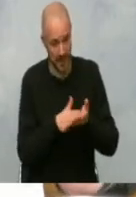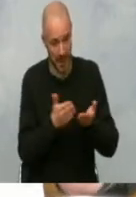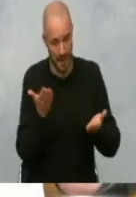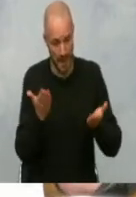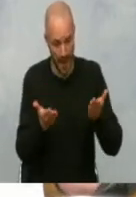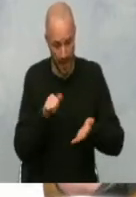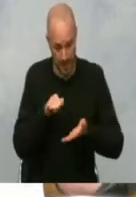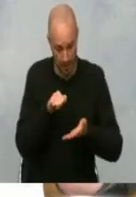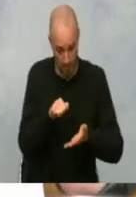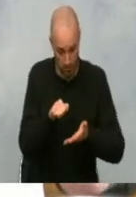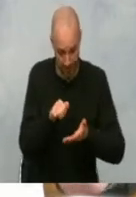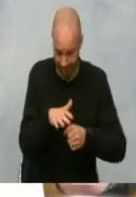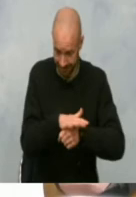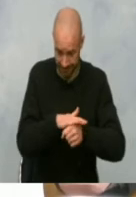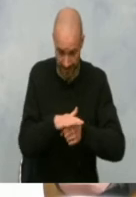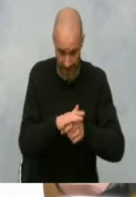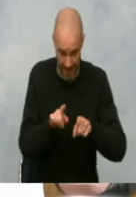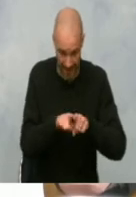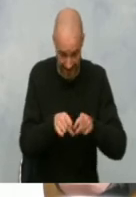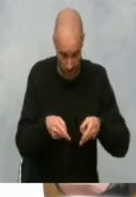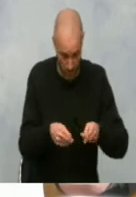way that we will,